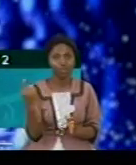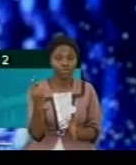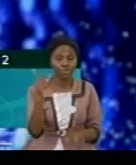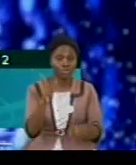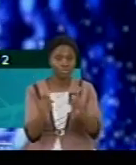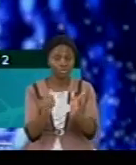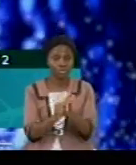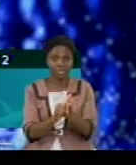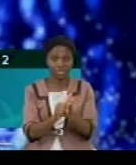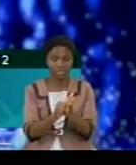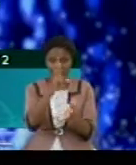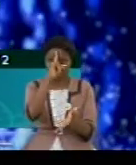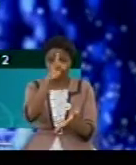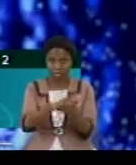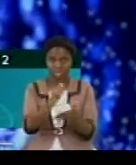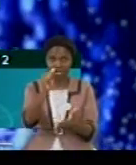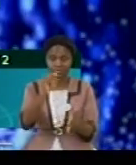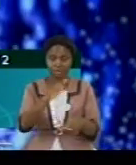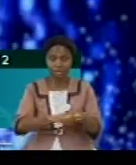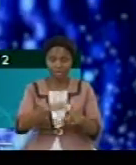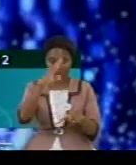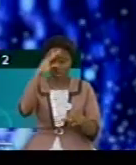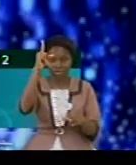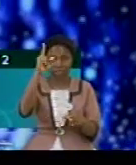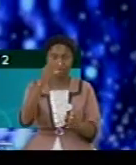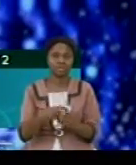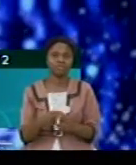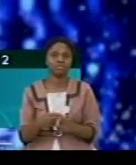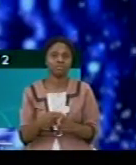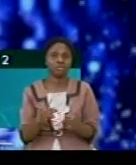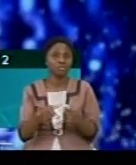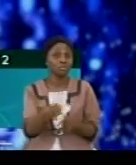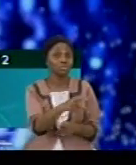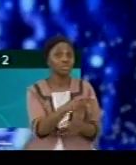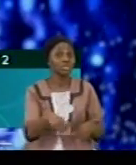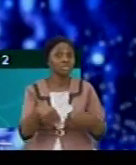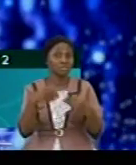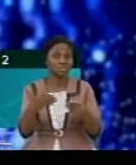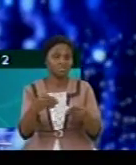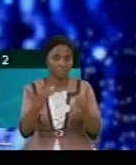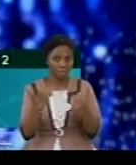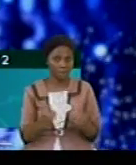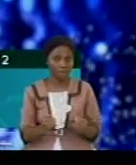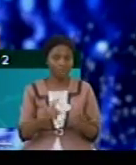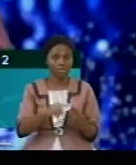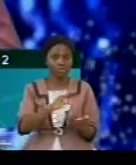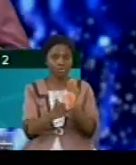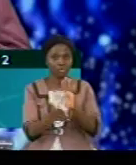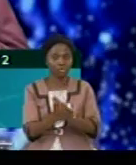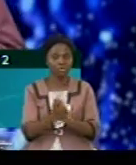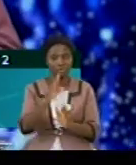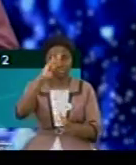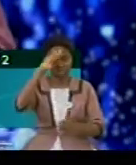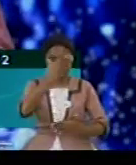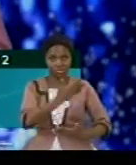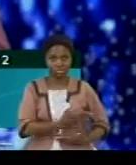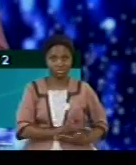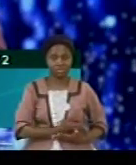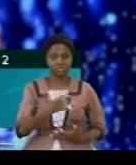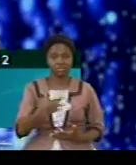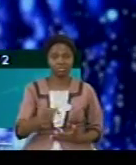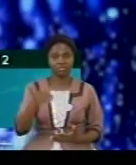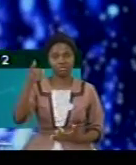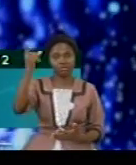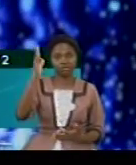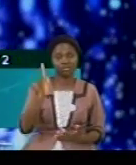he gives power, and the power of sonship, to change them from children of the devil,